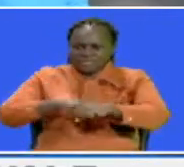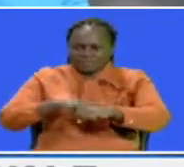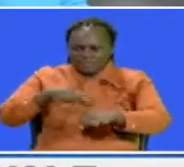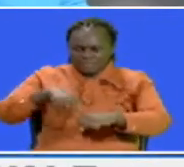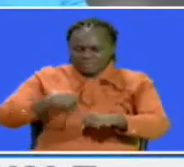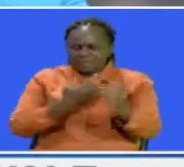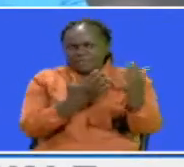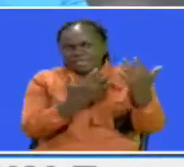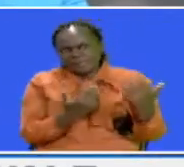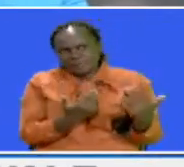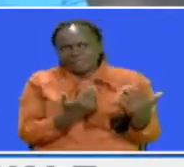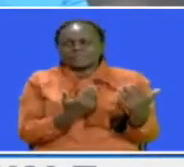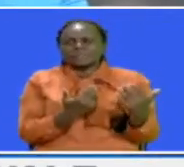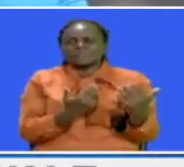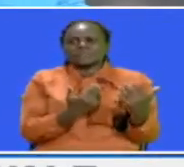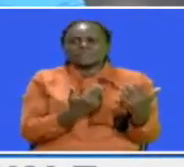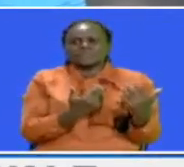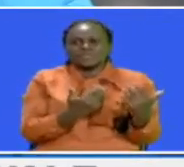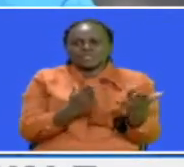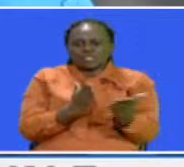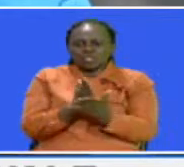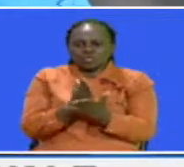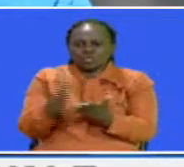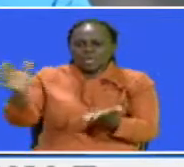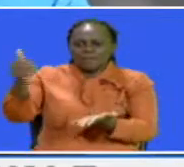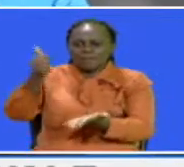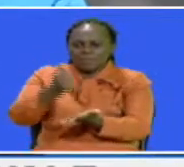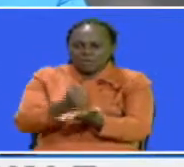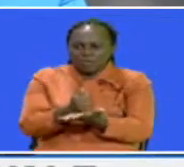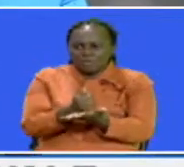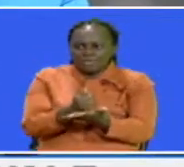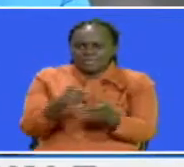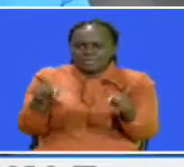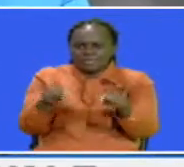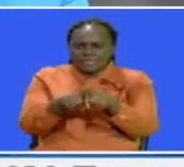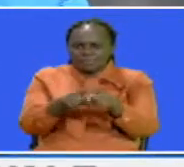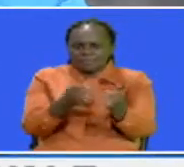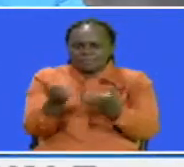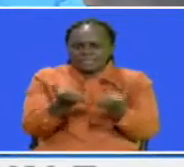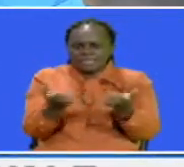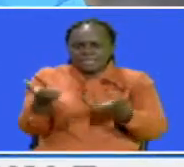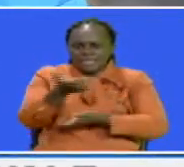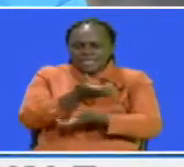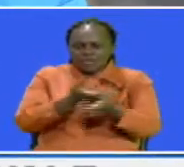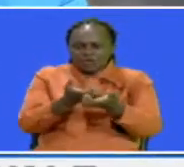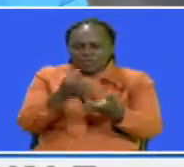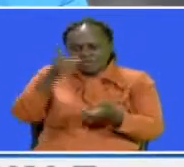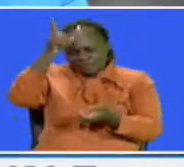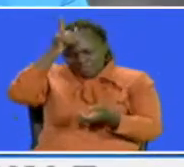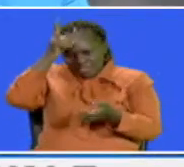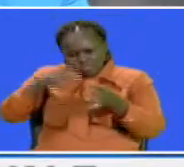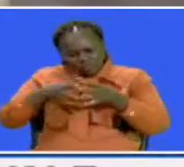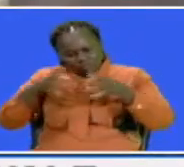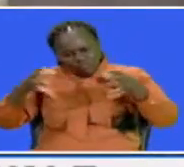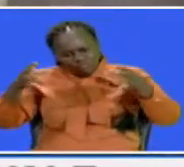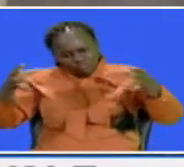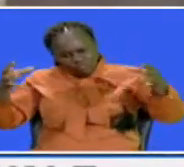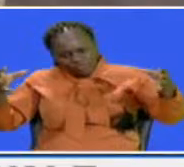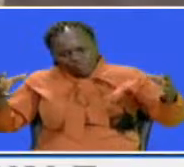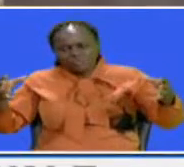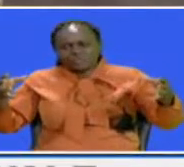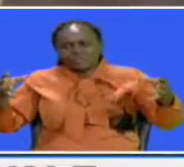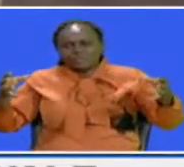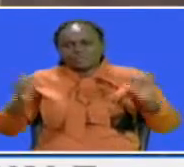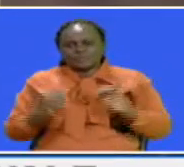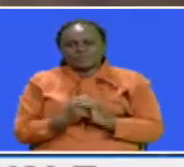we anticipate that through employment and the sales, the economy of this village will